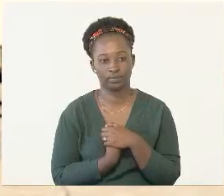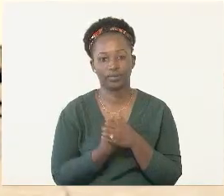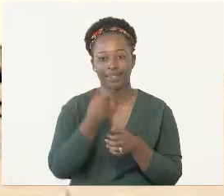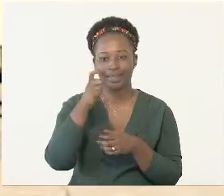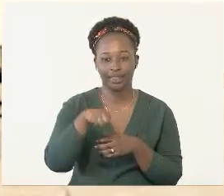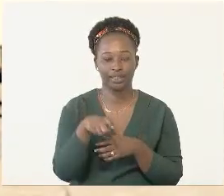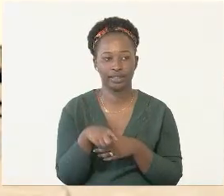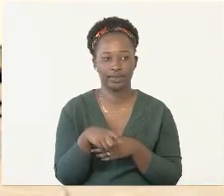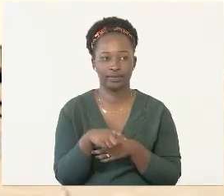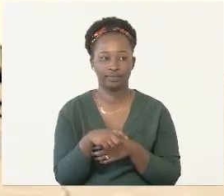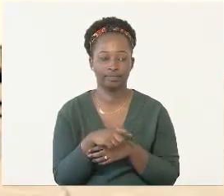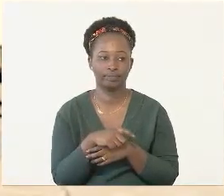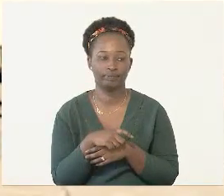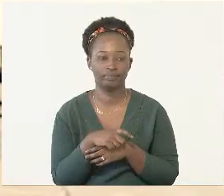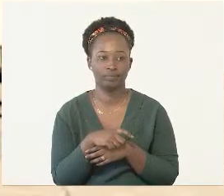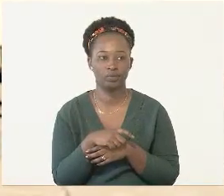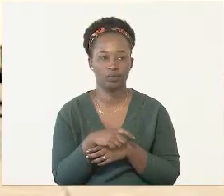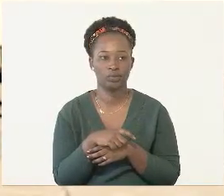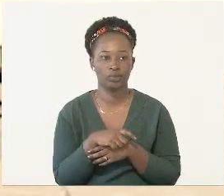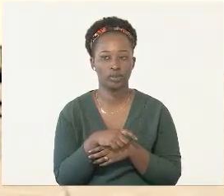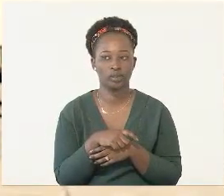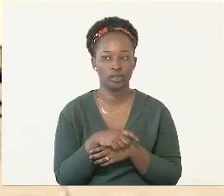needed to be